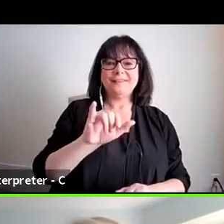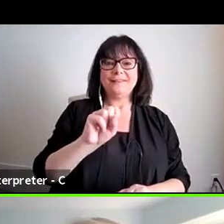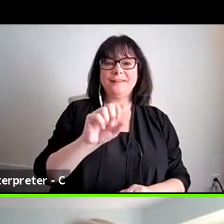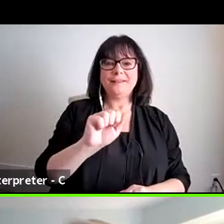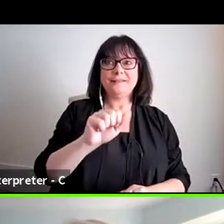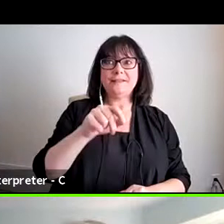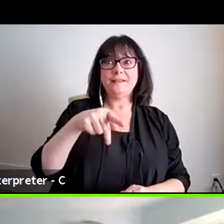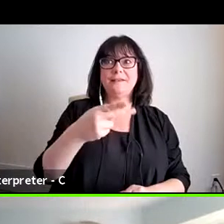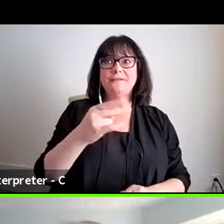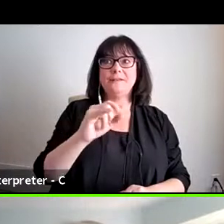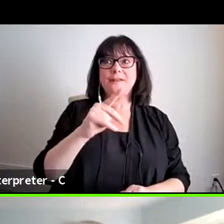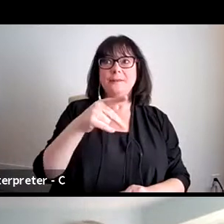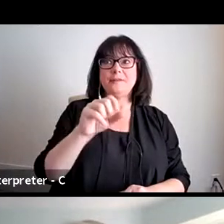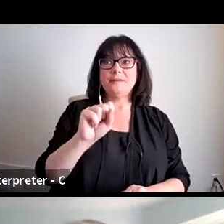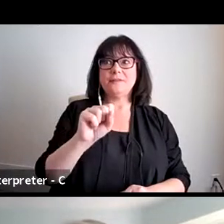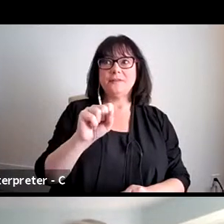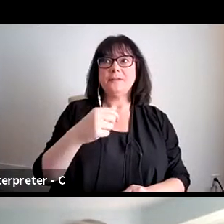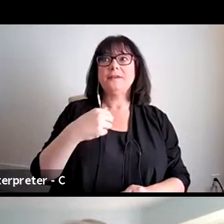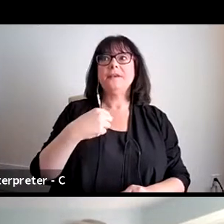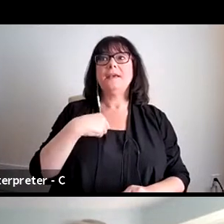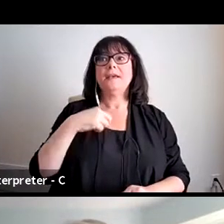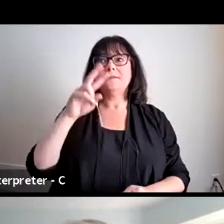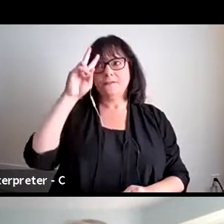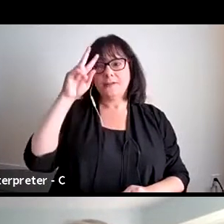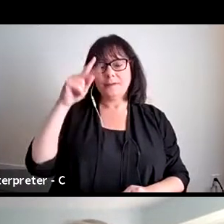Academic. Amir?